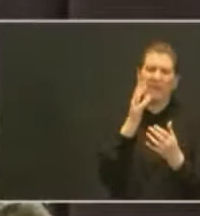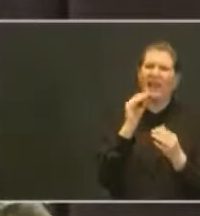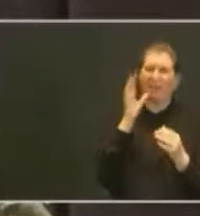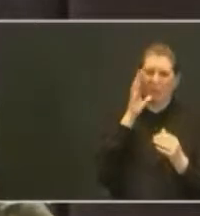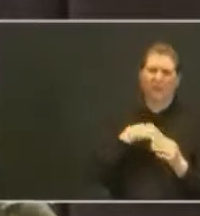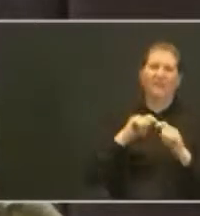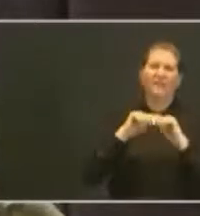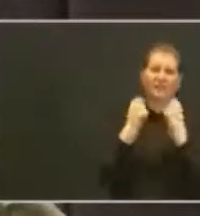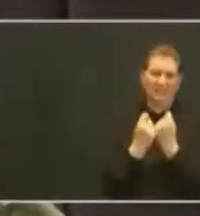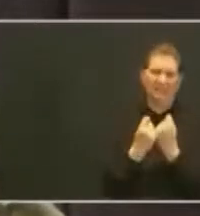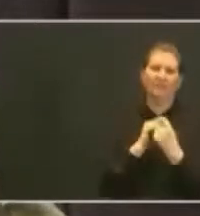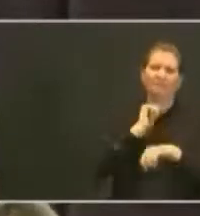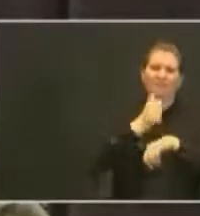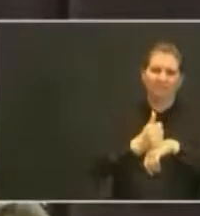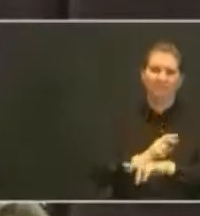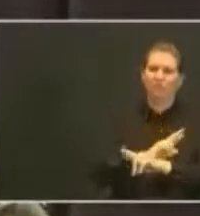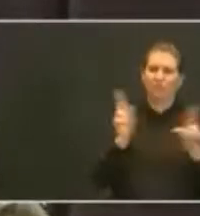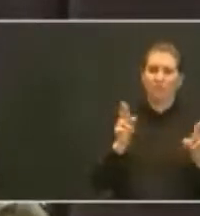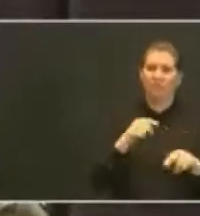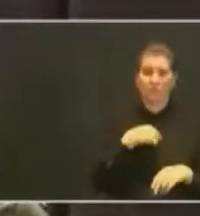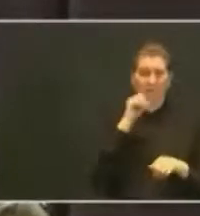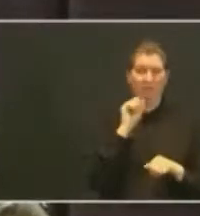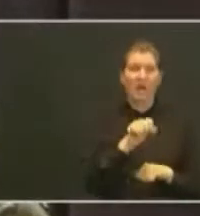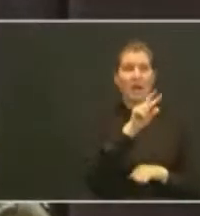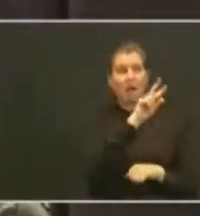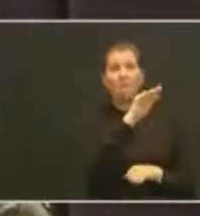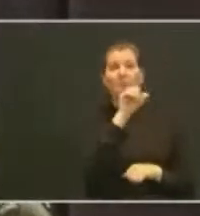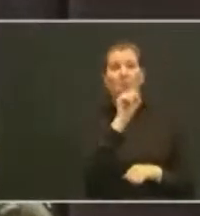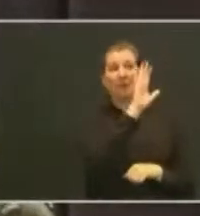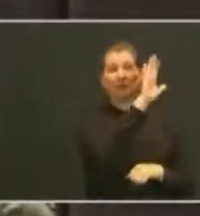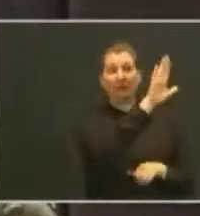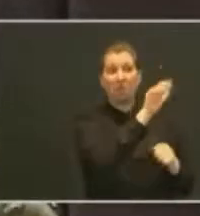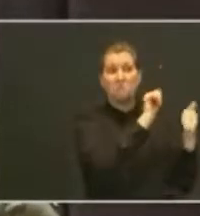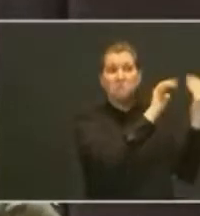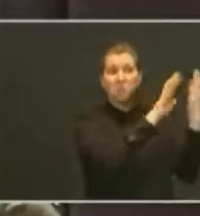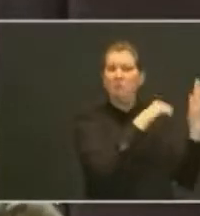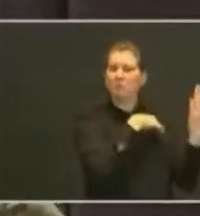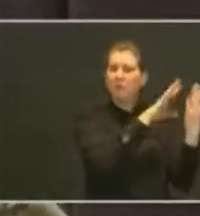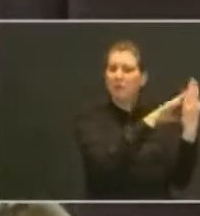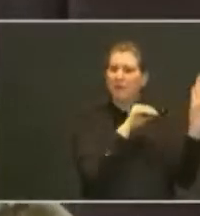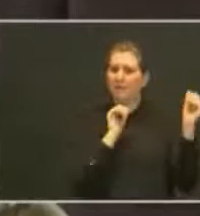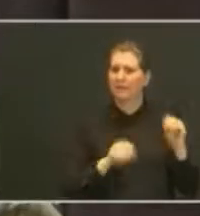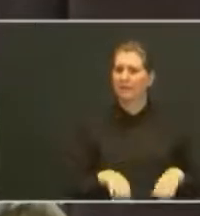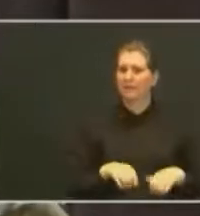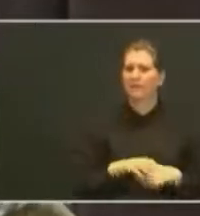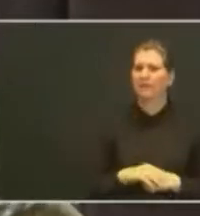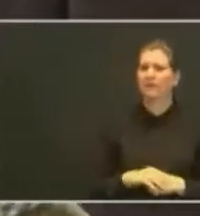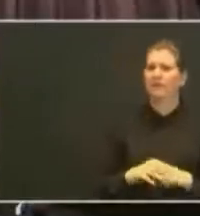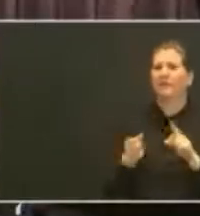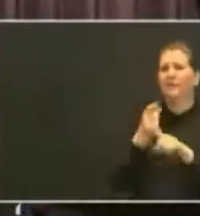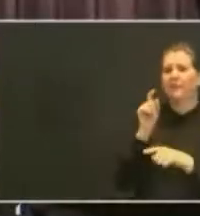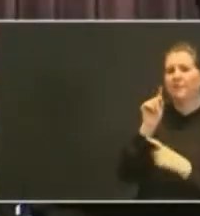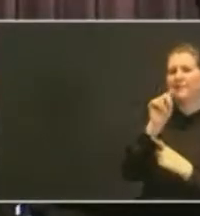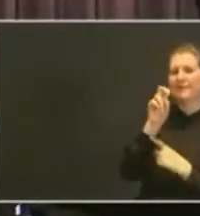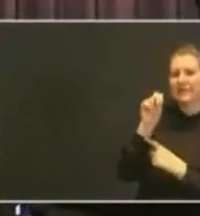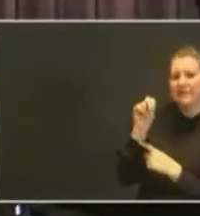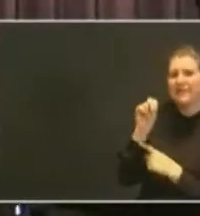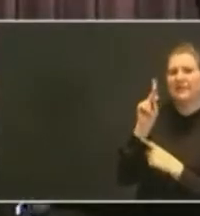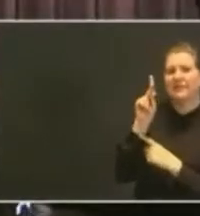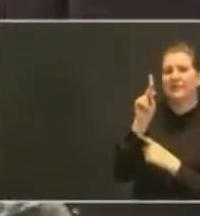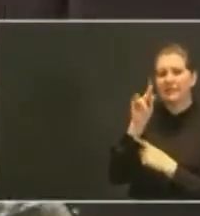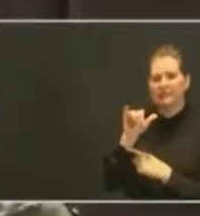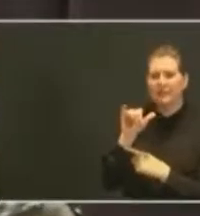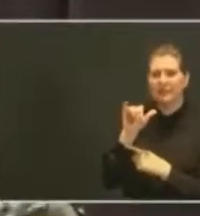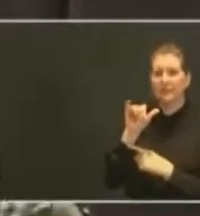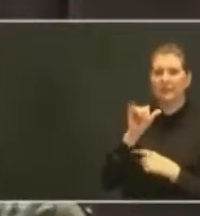we can duplicate what Massachusetts is doing if we're needed to do it. They're coming out of Tennessee and Kentucky, but for right now, Rhode Island hasn't. Right now, we